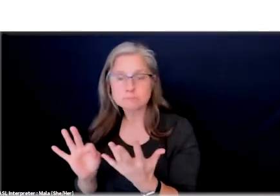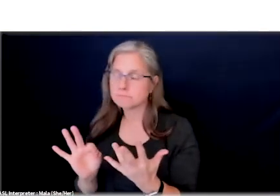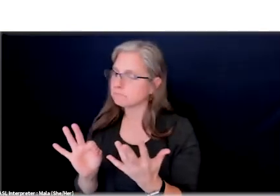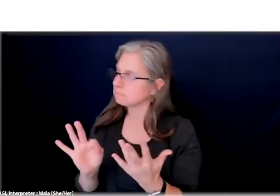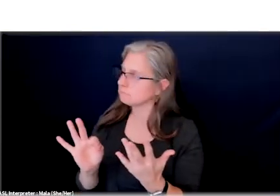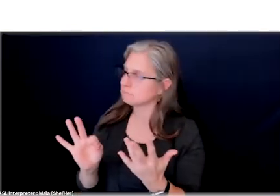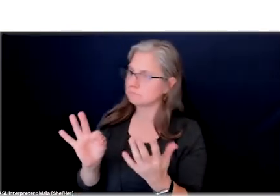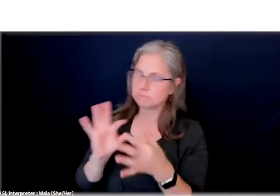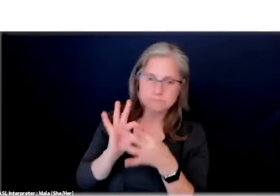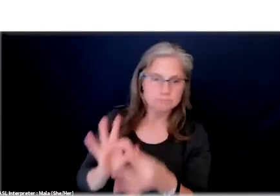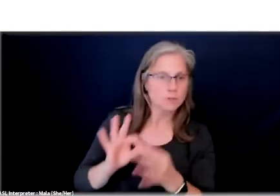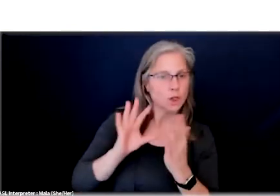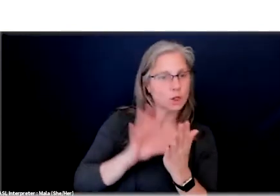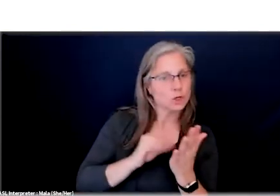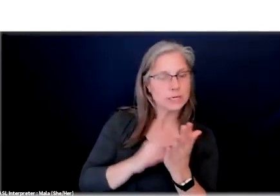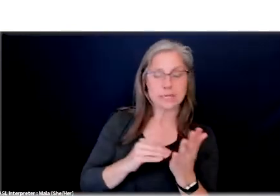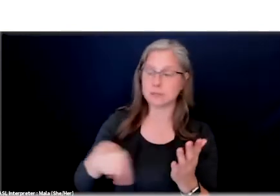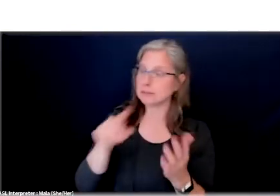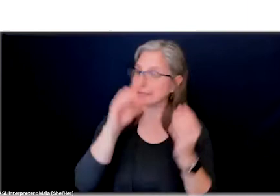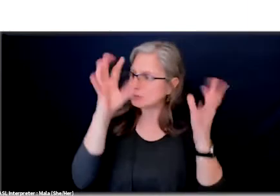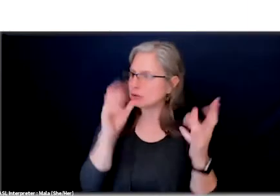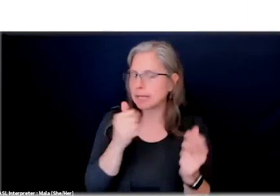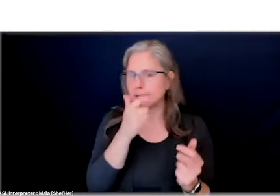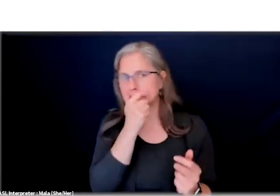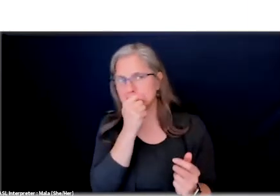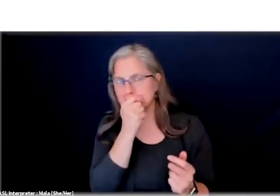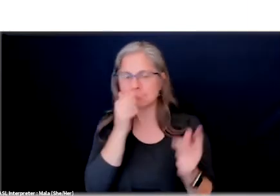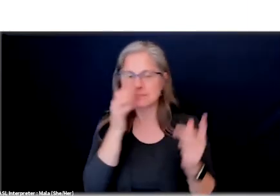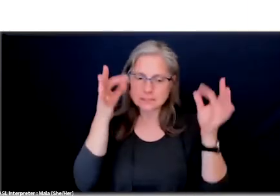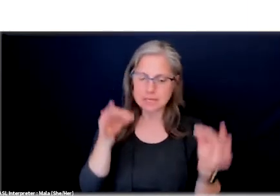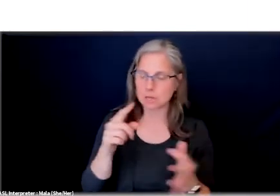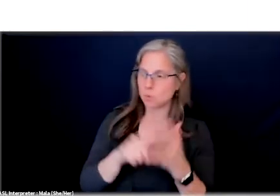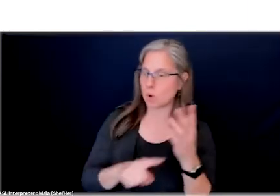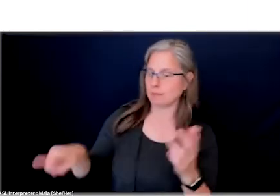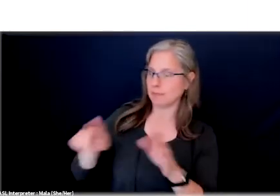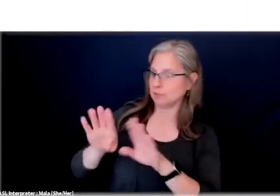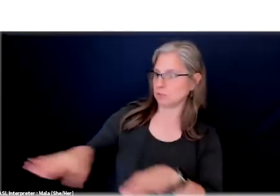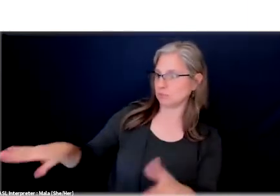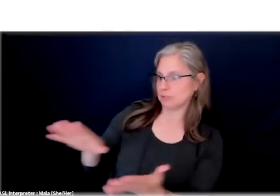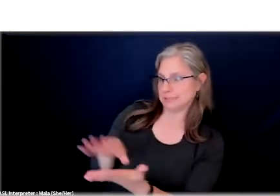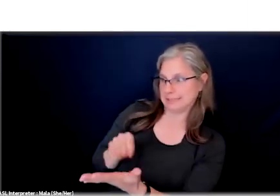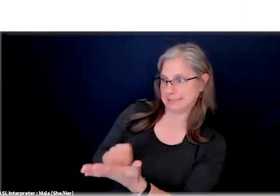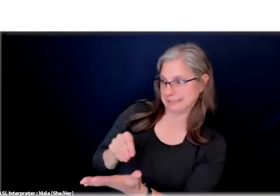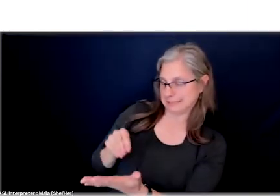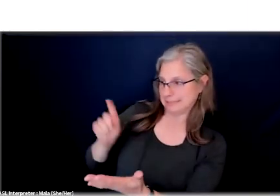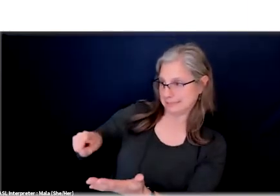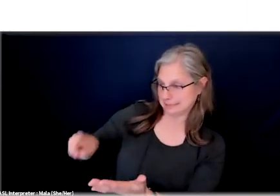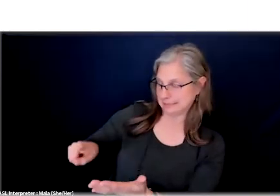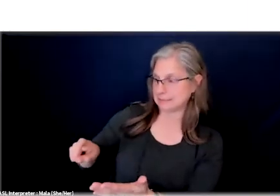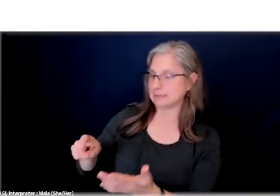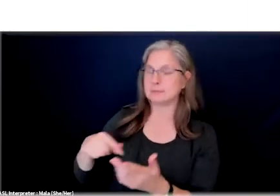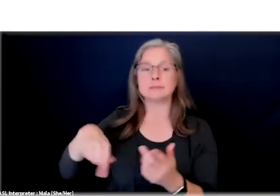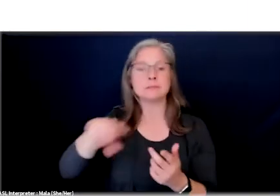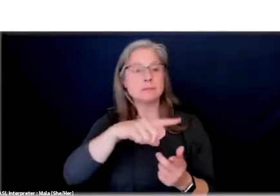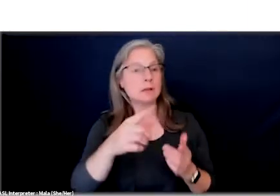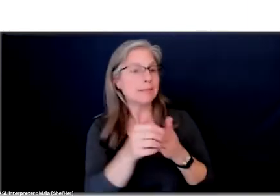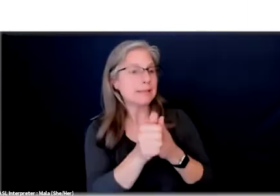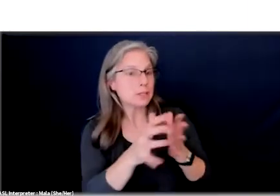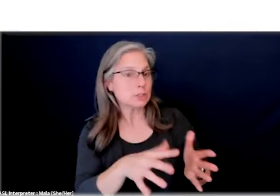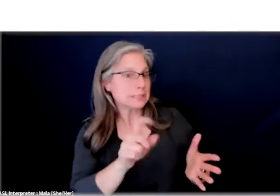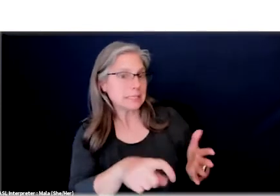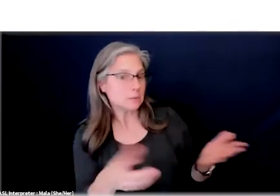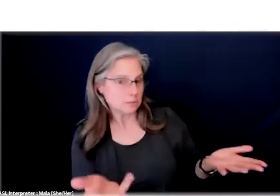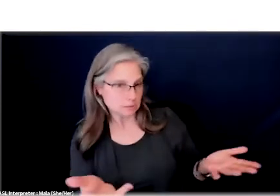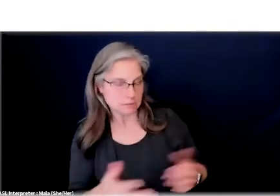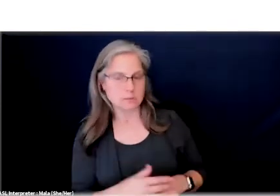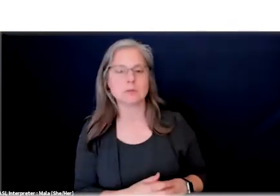their learning so that they can have choices to what fits their needs as learners and leaders. We'll of